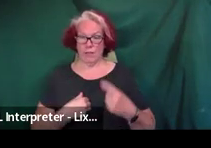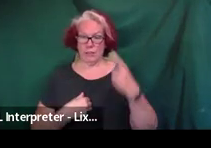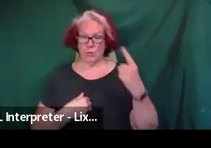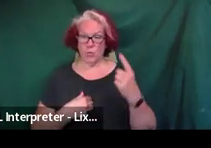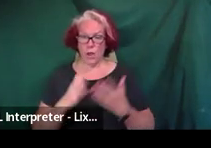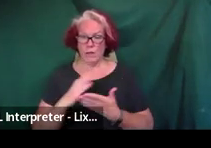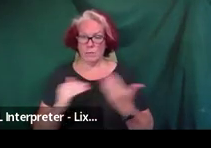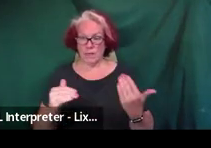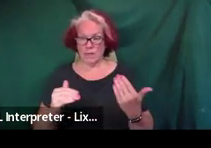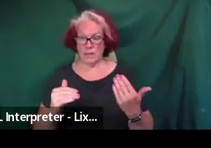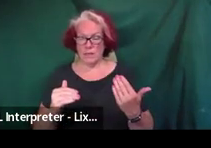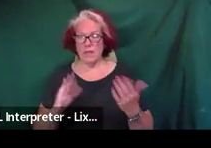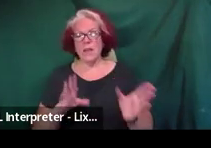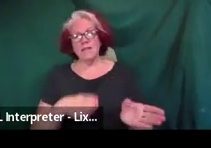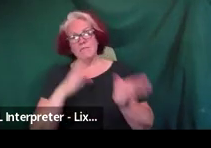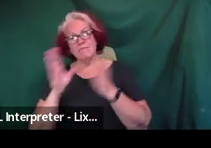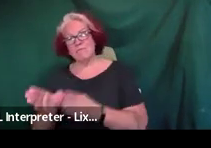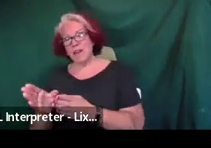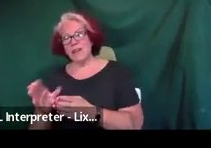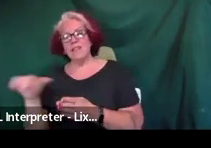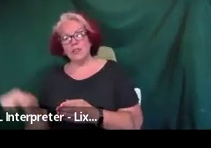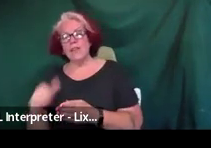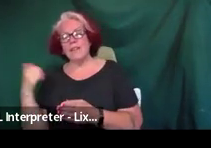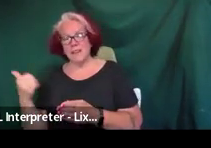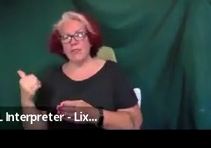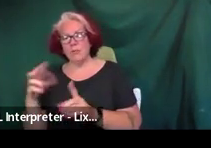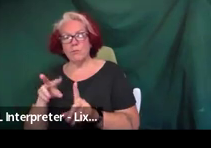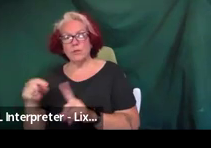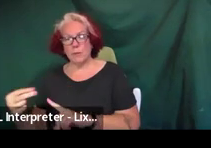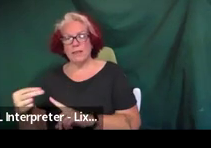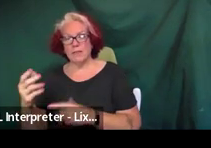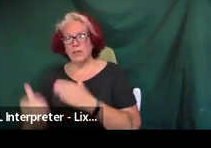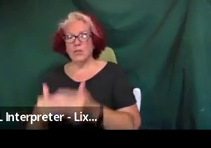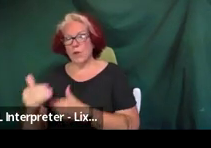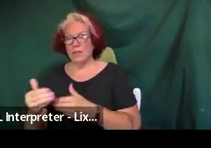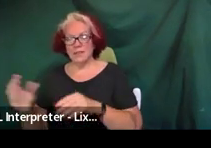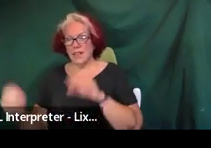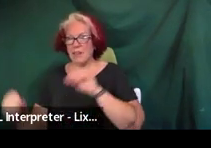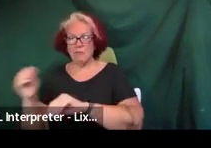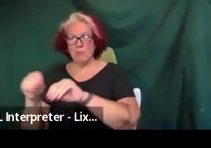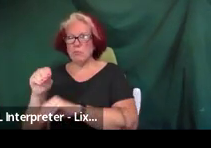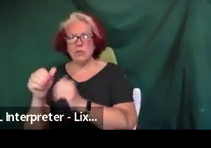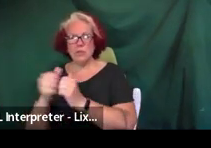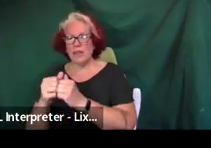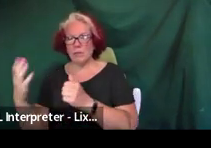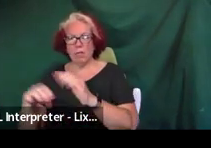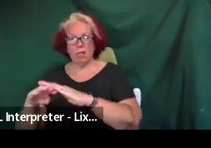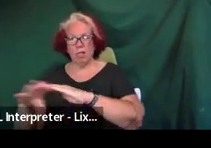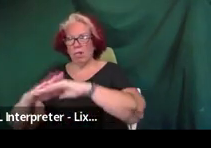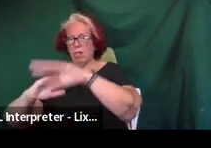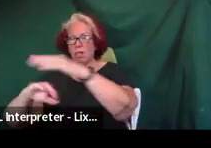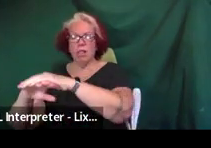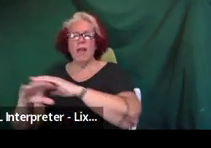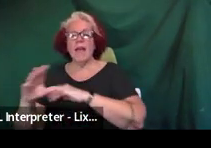Dr. Huntoon answered well, but I would say we do have a process cobbled together in place now, but then the risk of, in other areas,